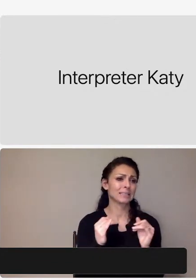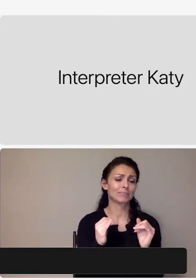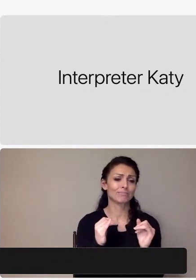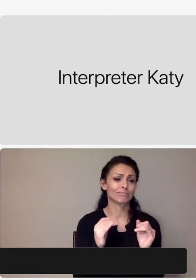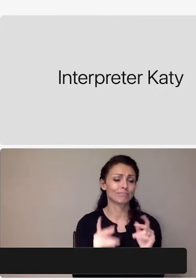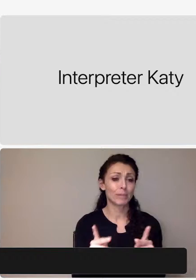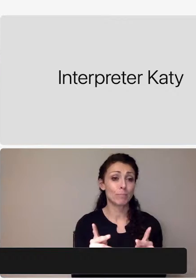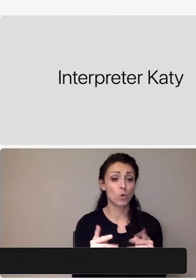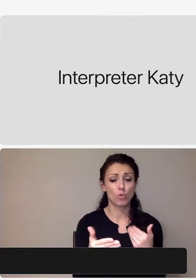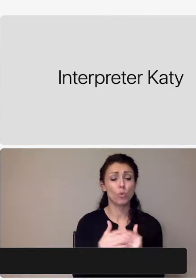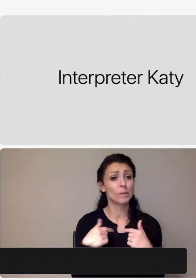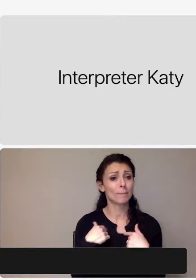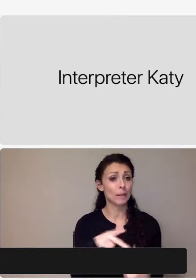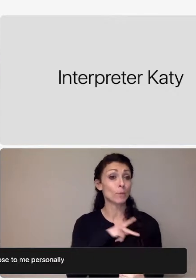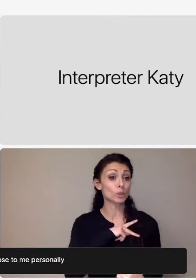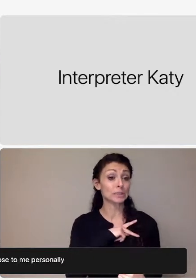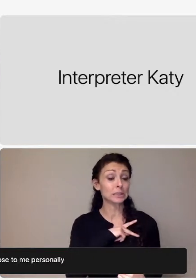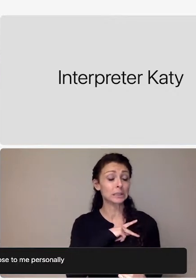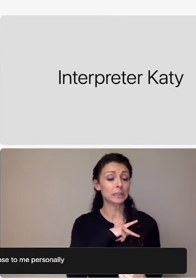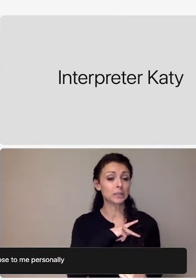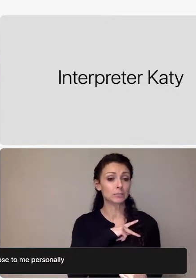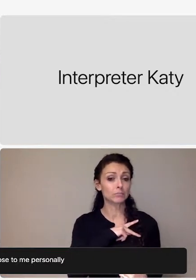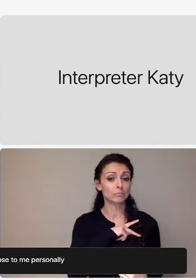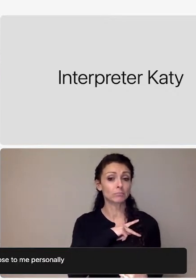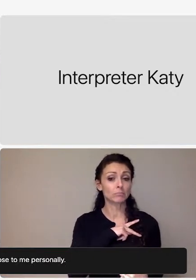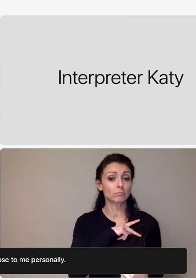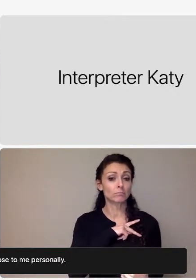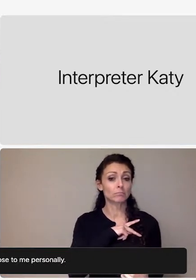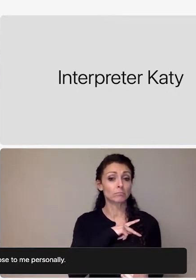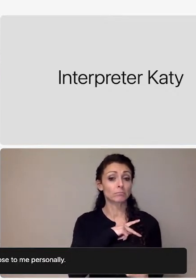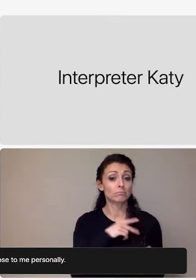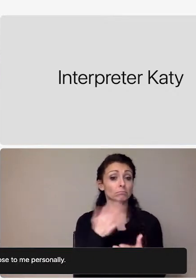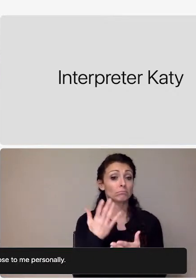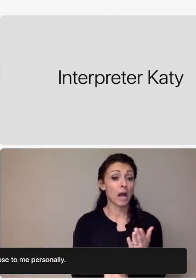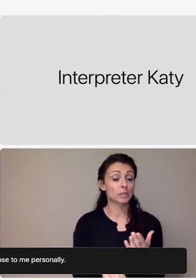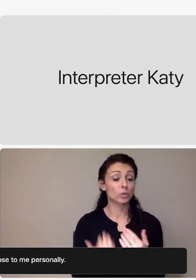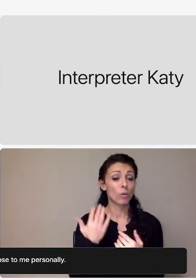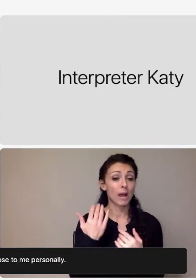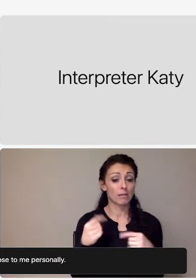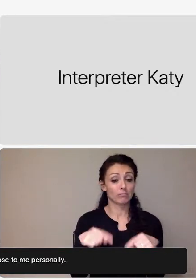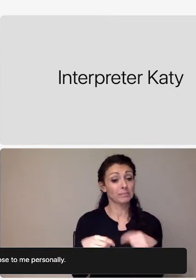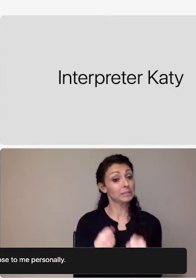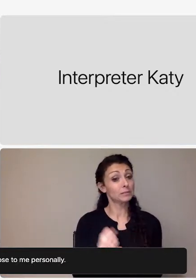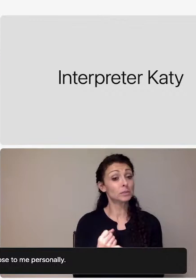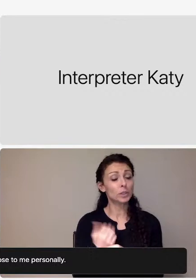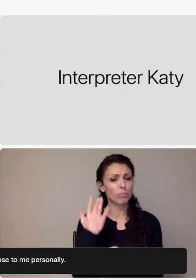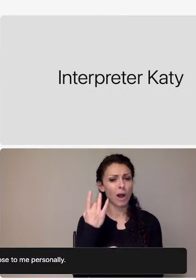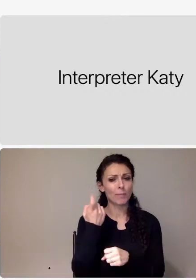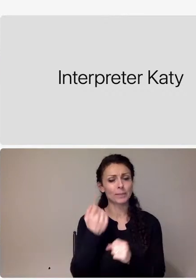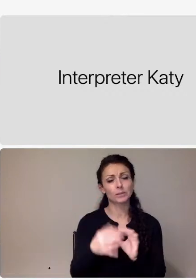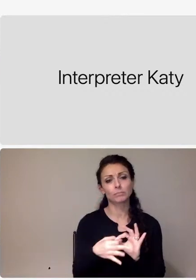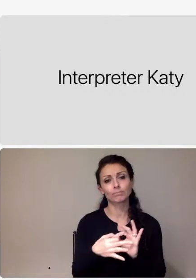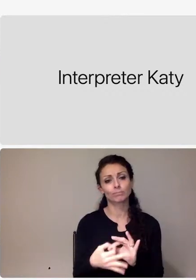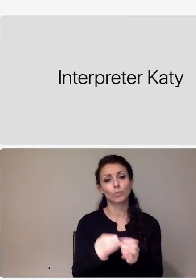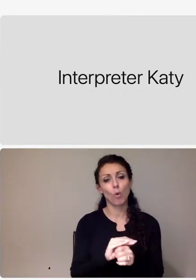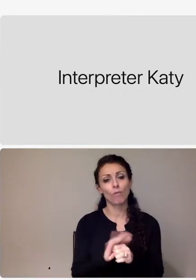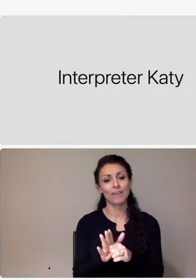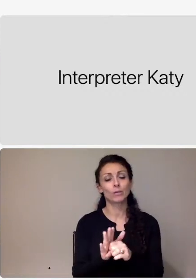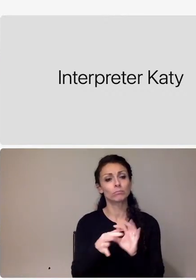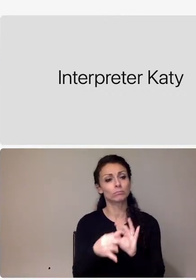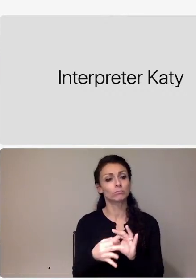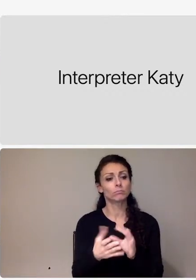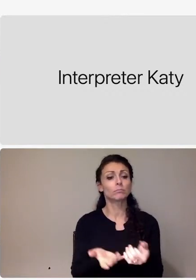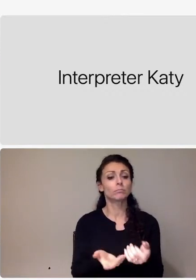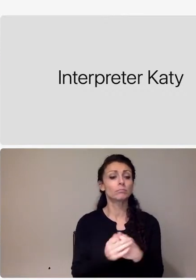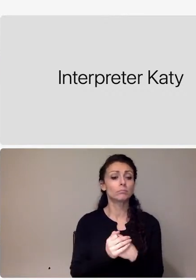personally who passed this year because of color and i know that